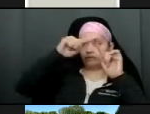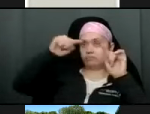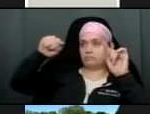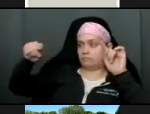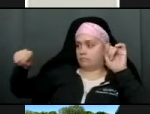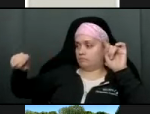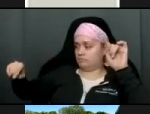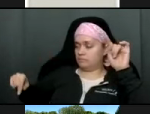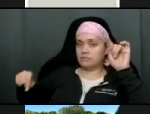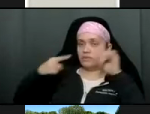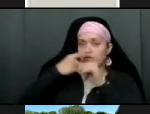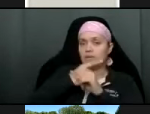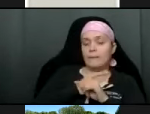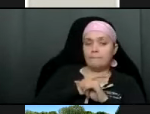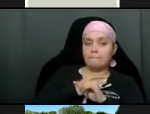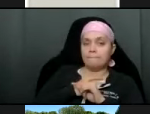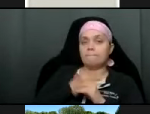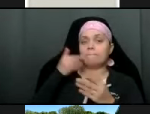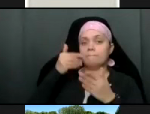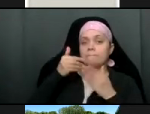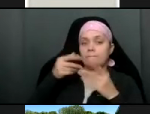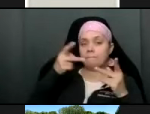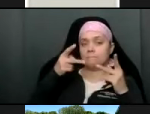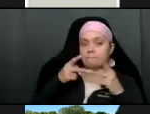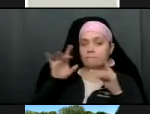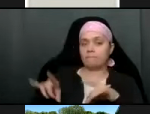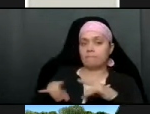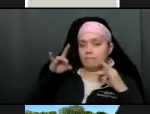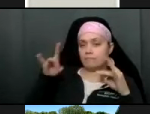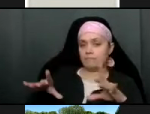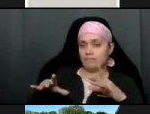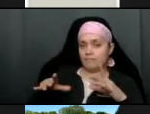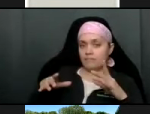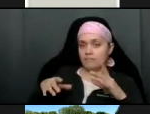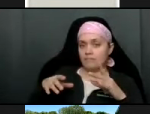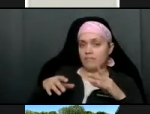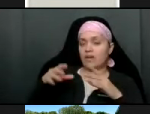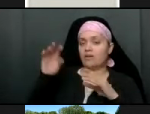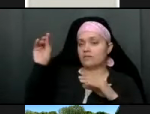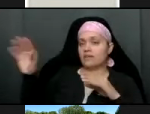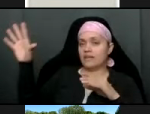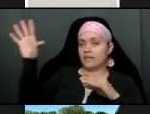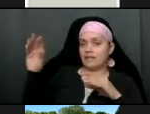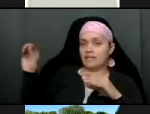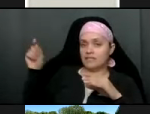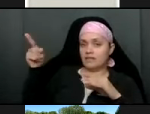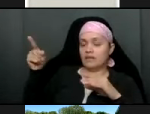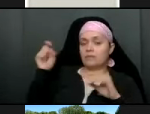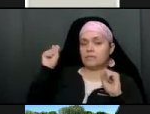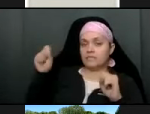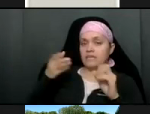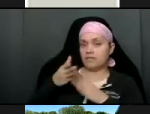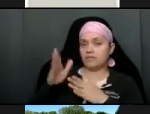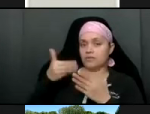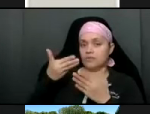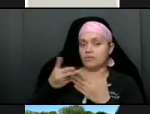Australia. The close places to Australia are in Asia, but to get there